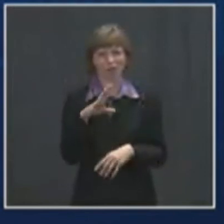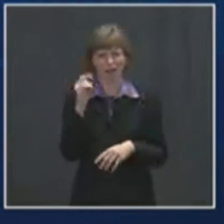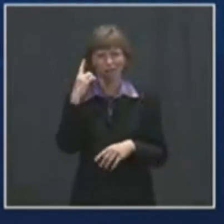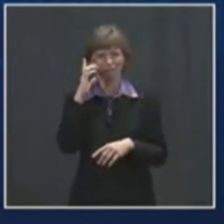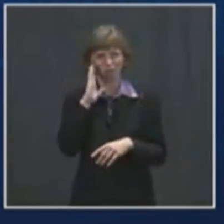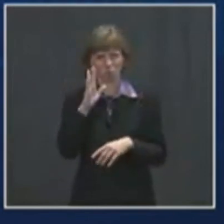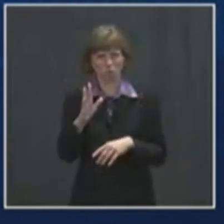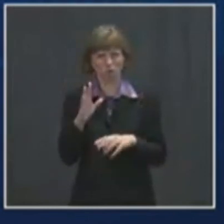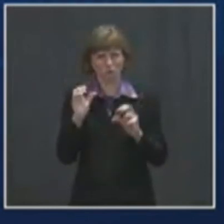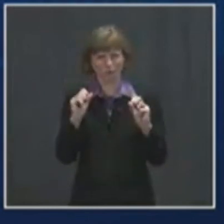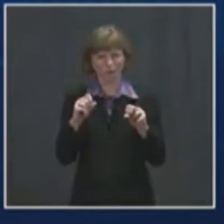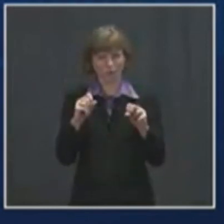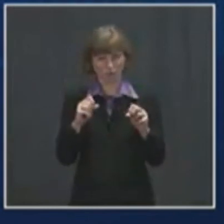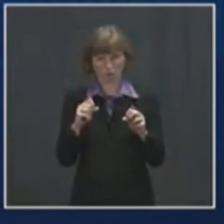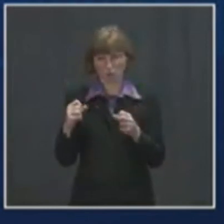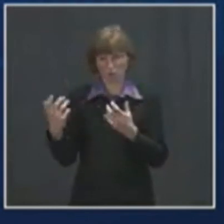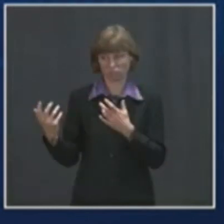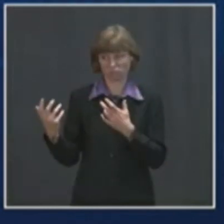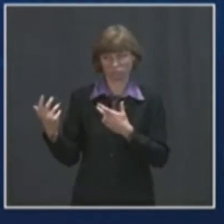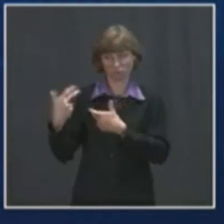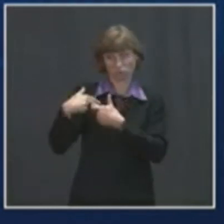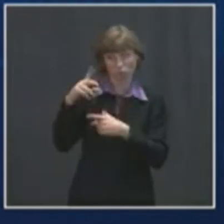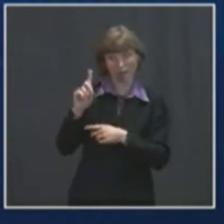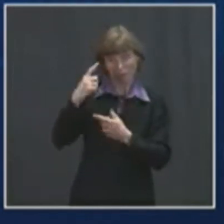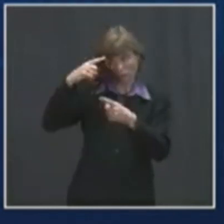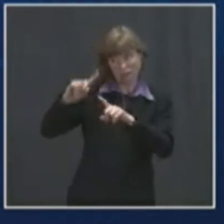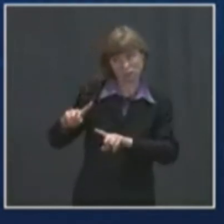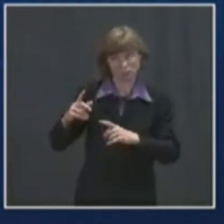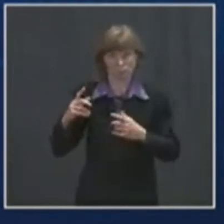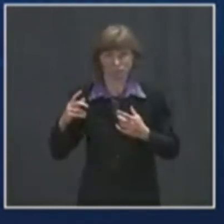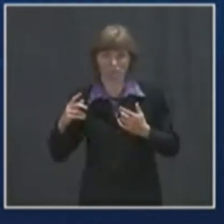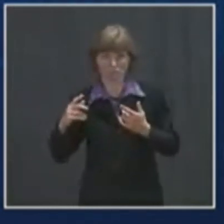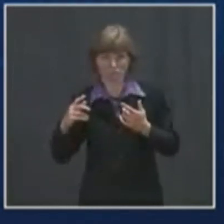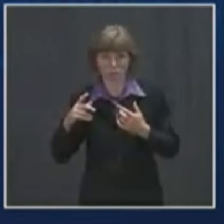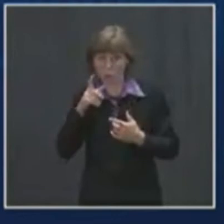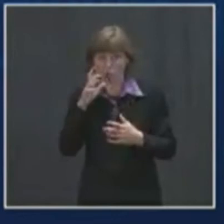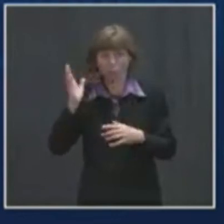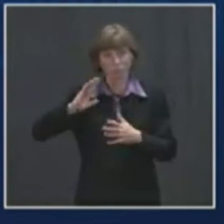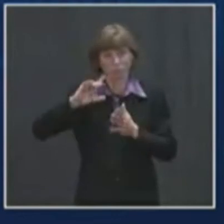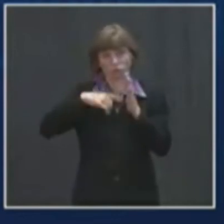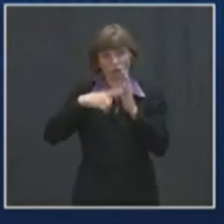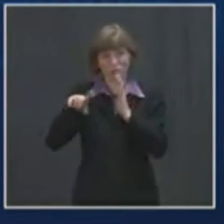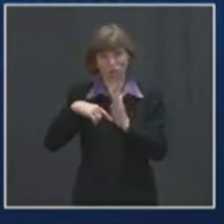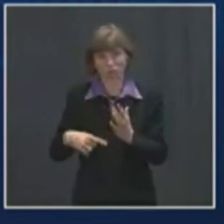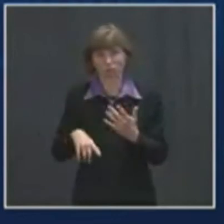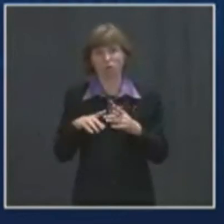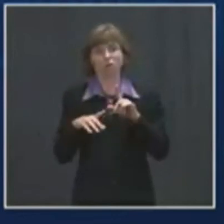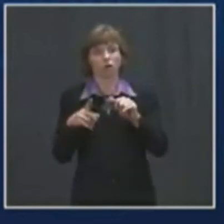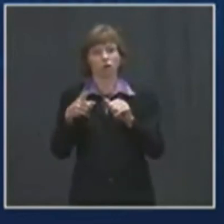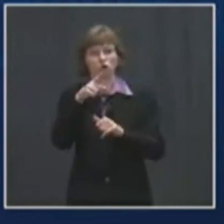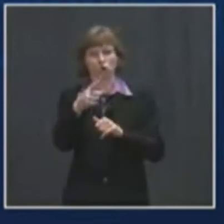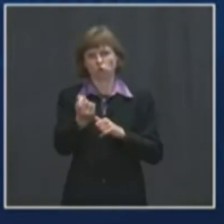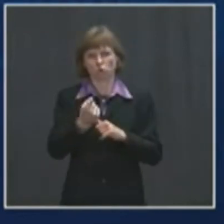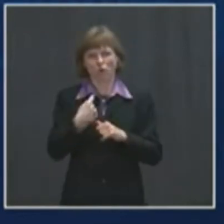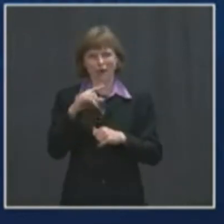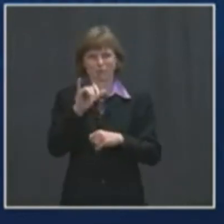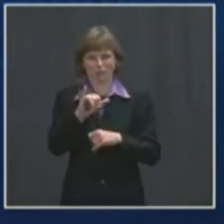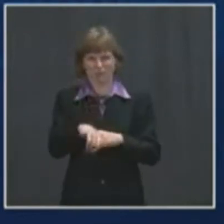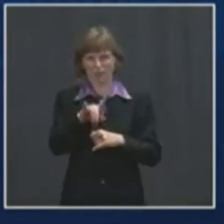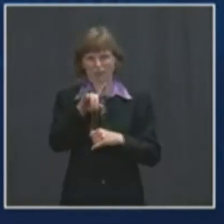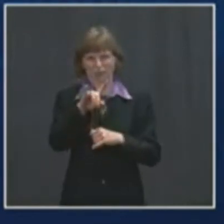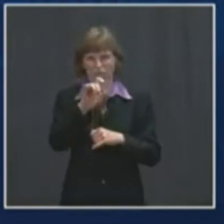get Democrats on board with this, Jen? They were quite critical in 2015. Well, first, and you asked this question